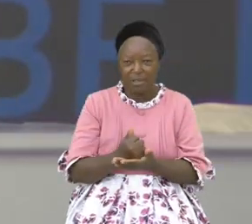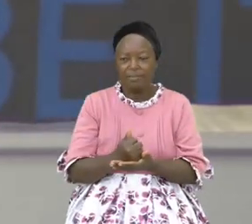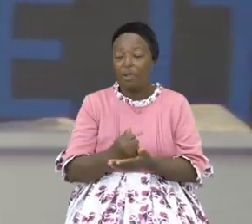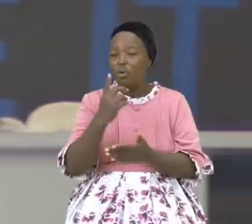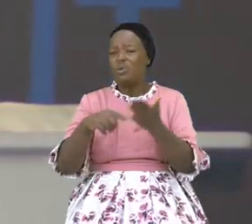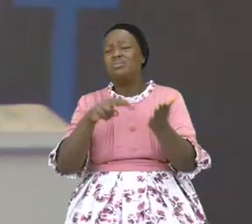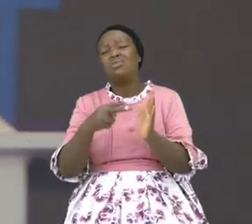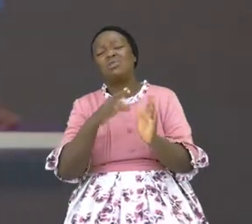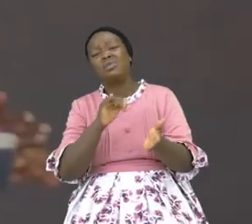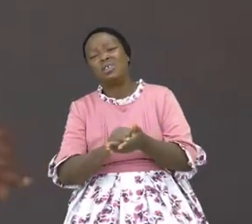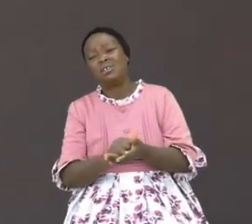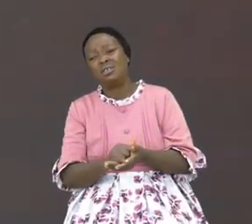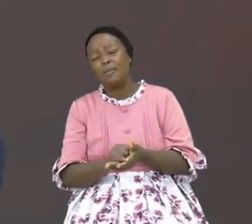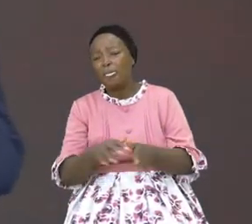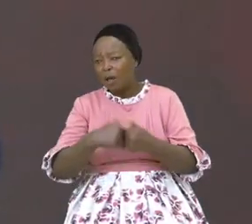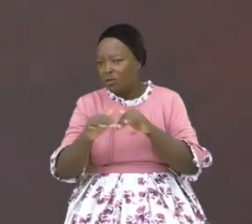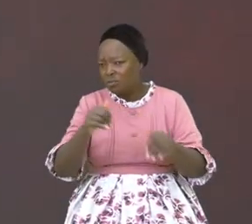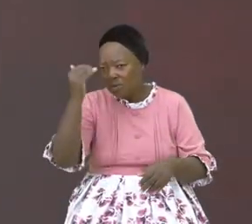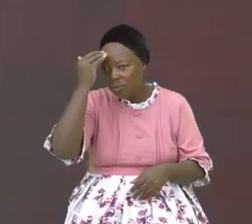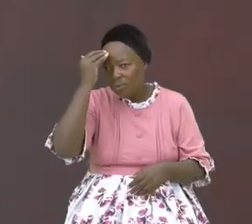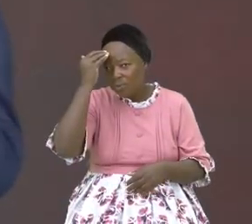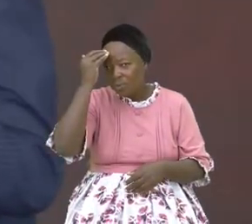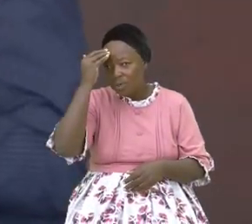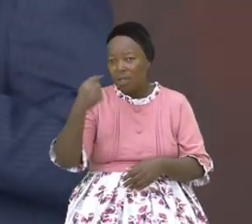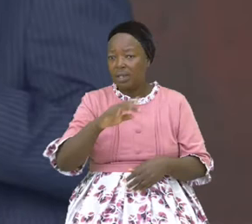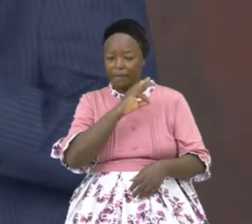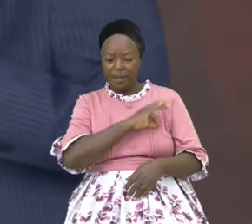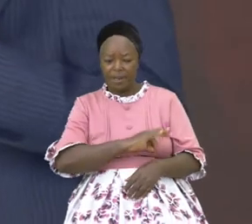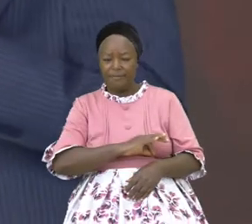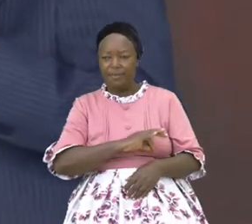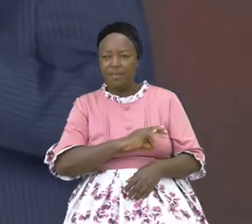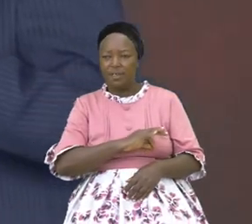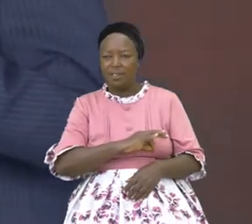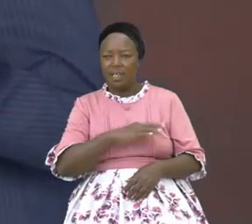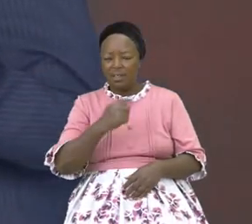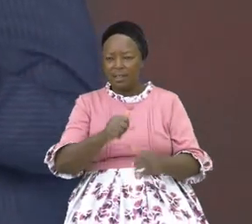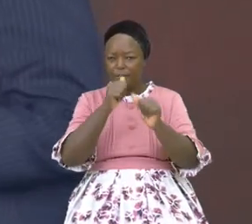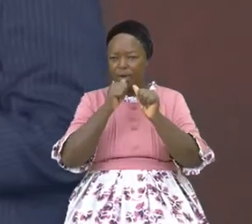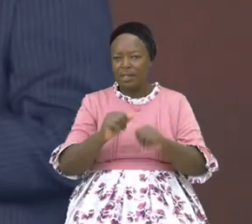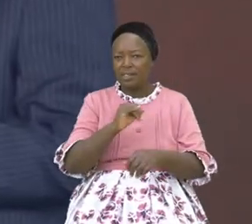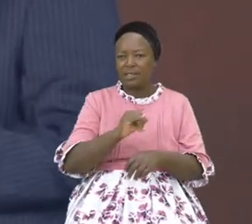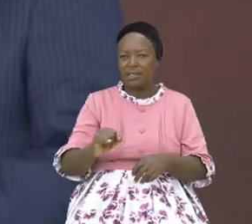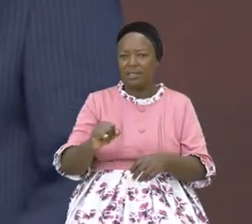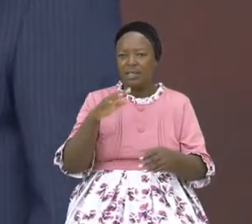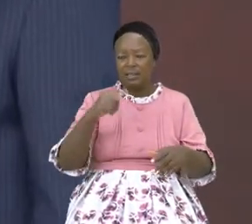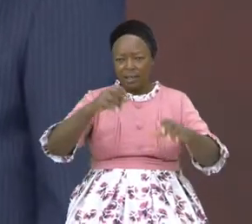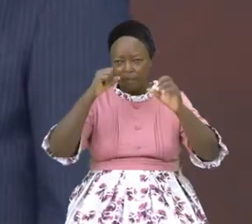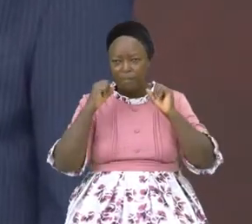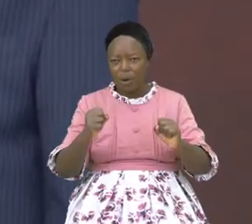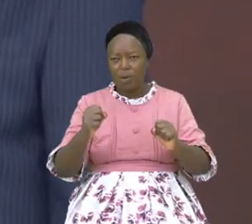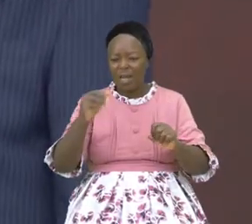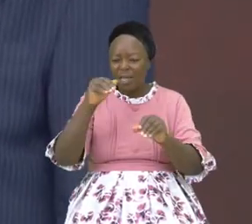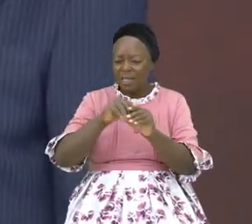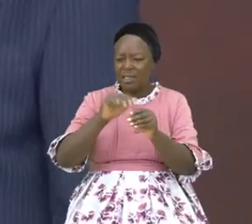mean? How do we know the benefit, the blessing, the power in